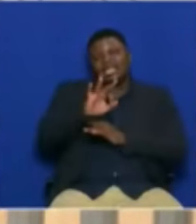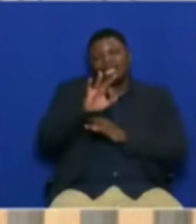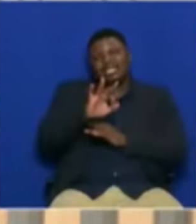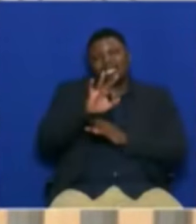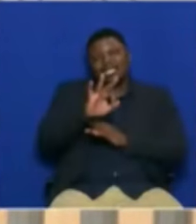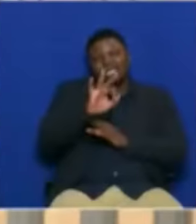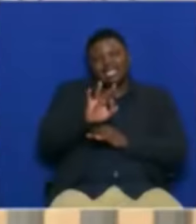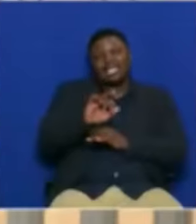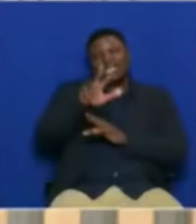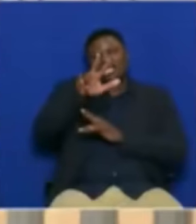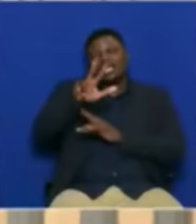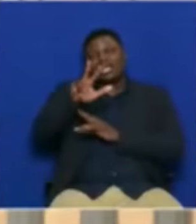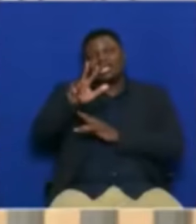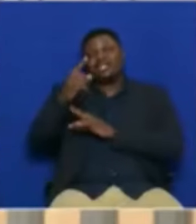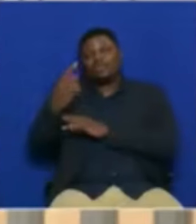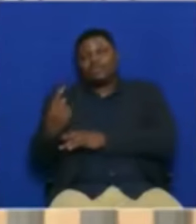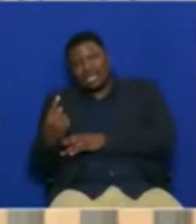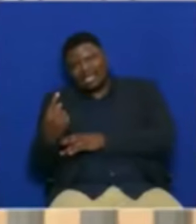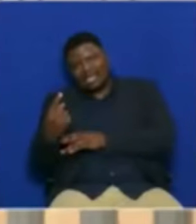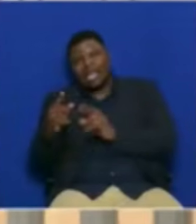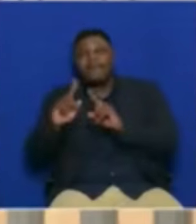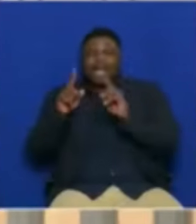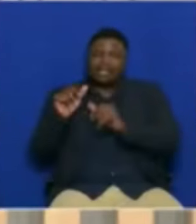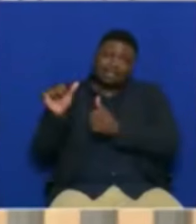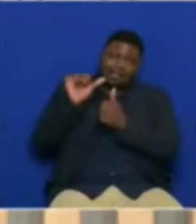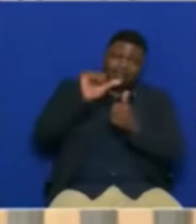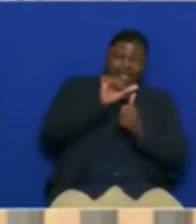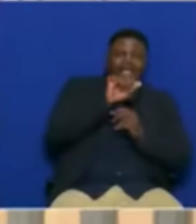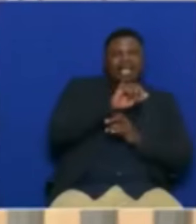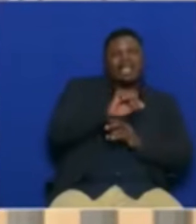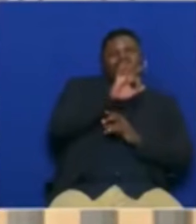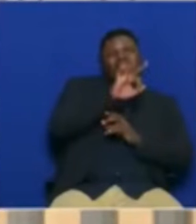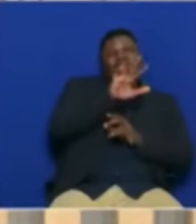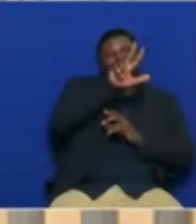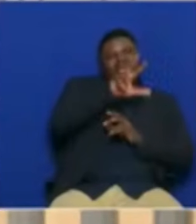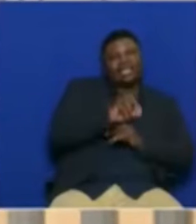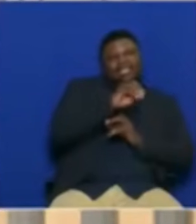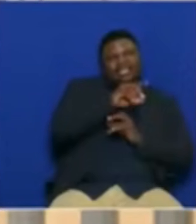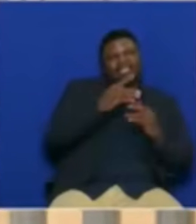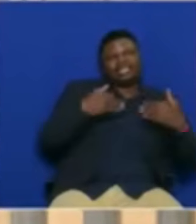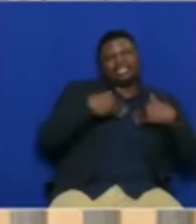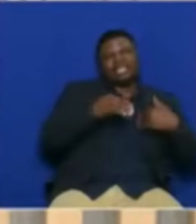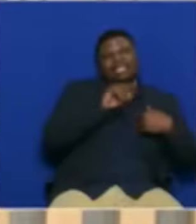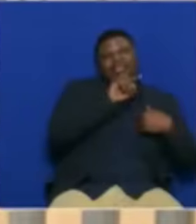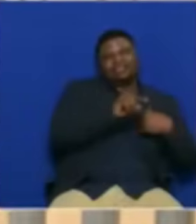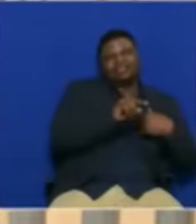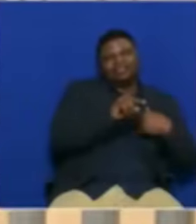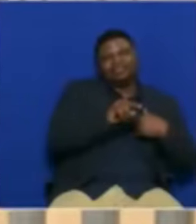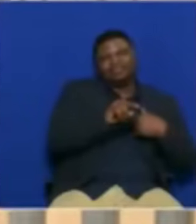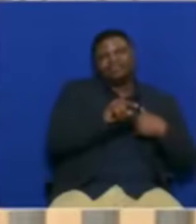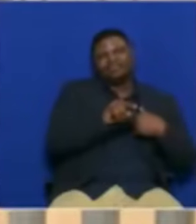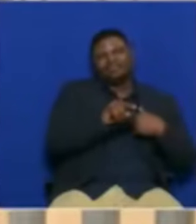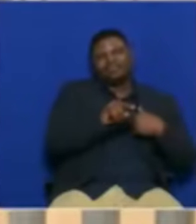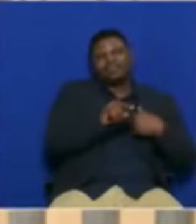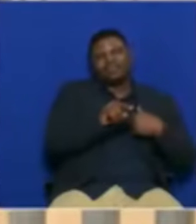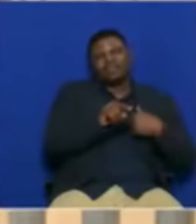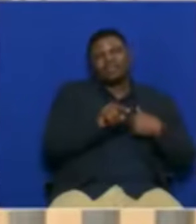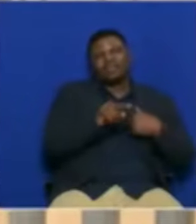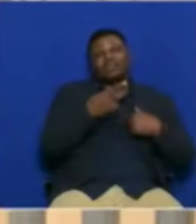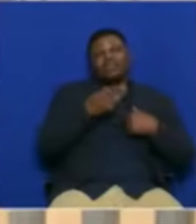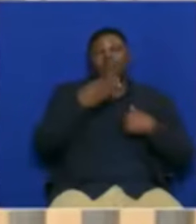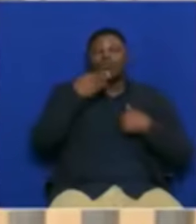letter. That is, it's worded in the exact same terms as the one at 380 for Van Vuren. Yes. You confirm?